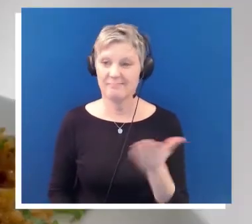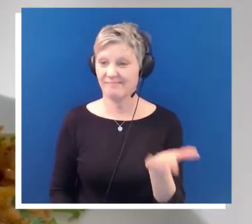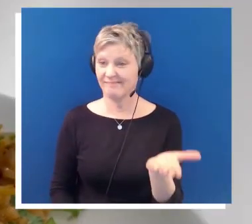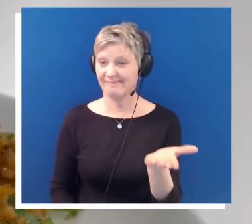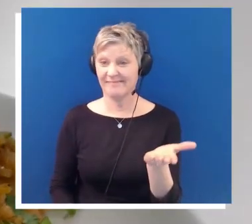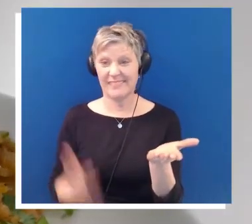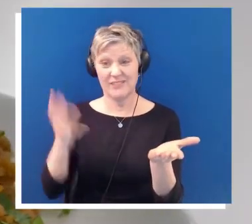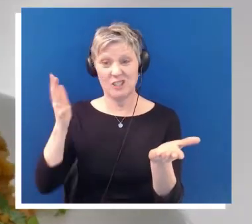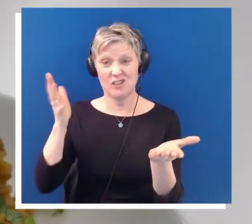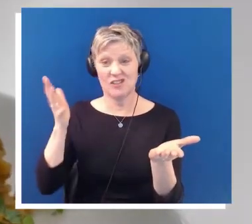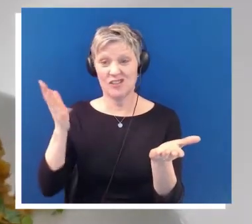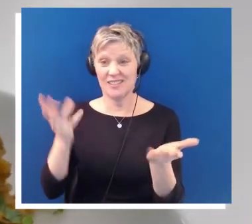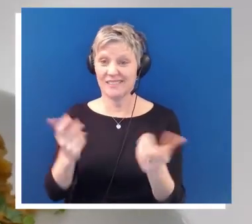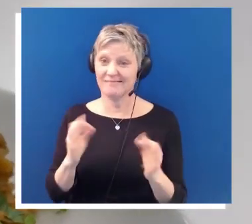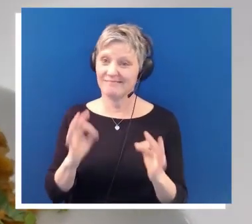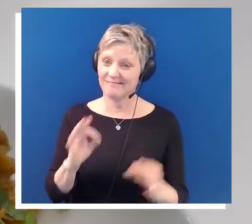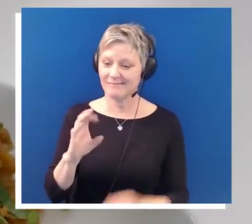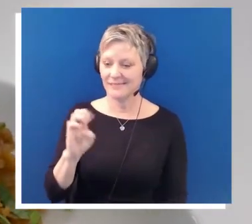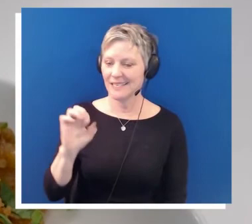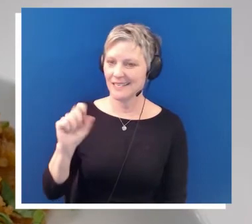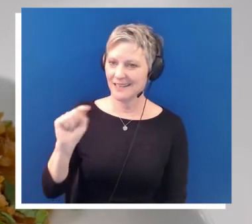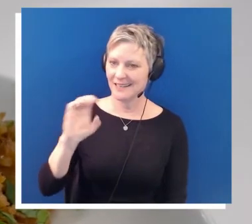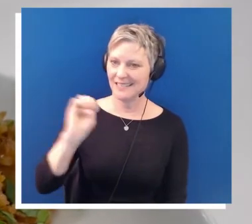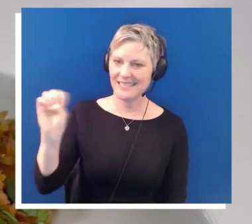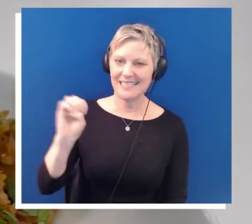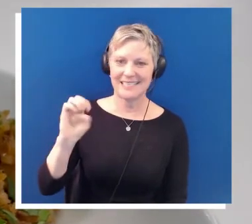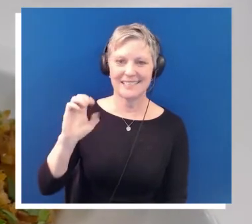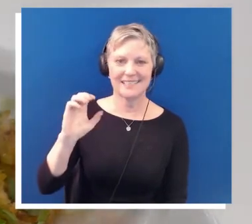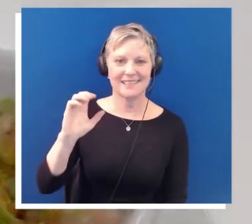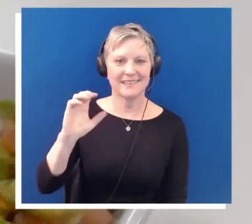And there it is, our East African